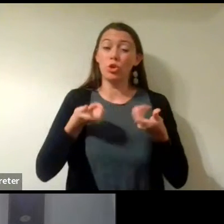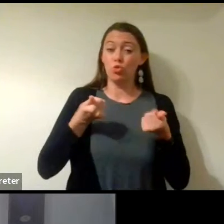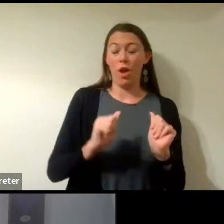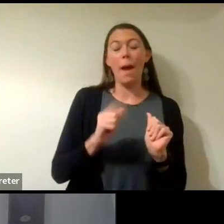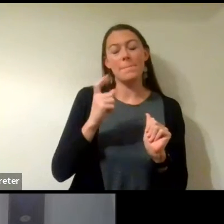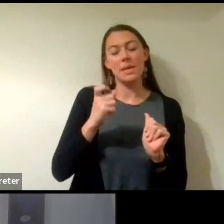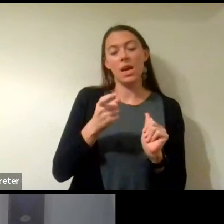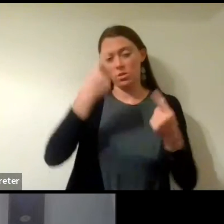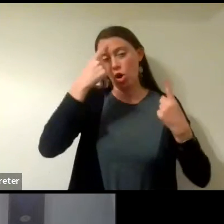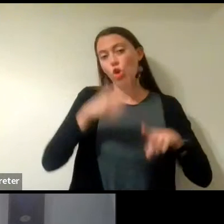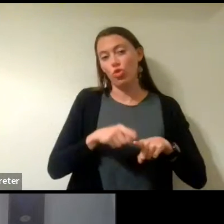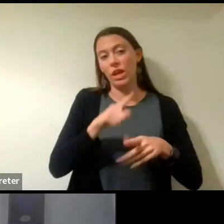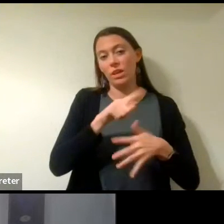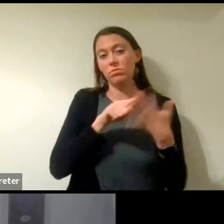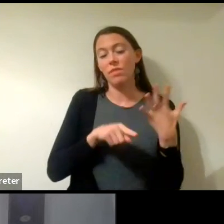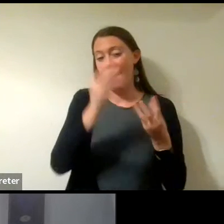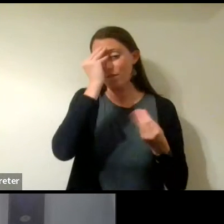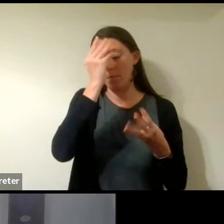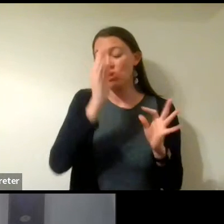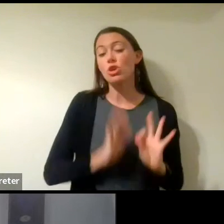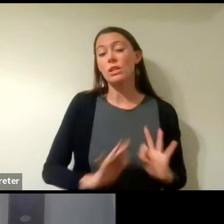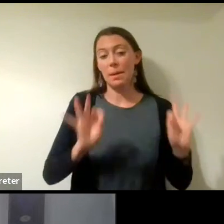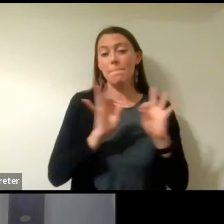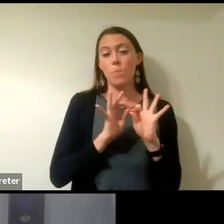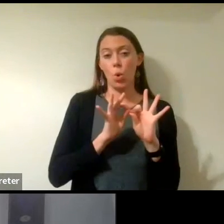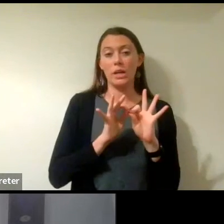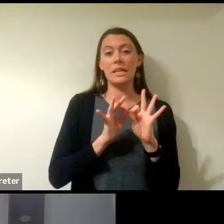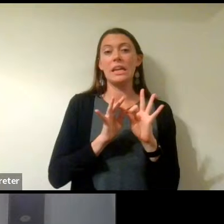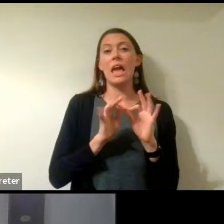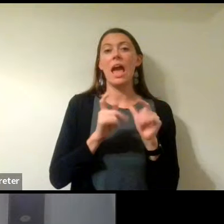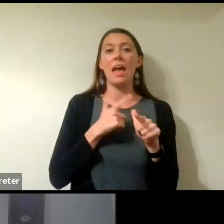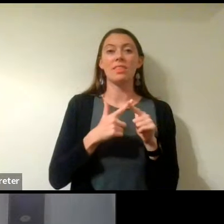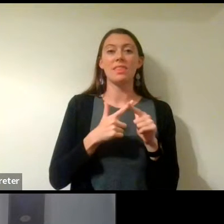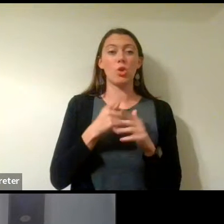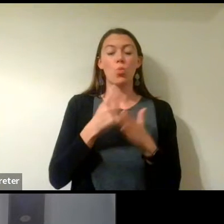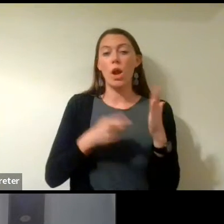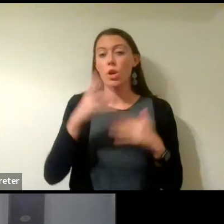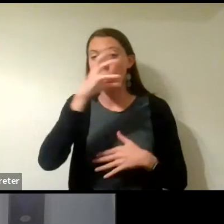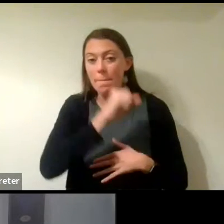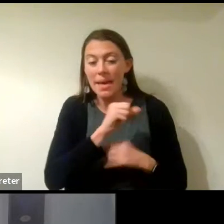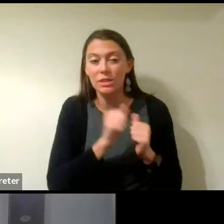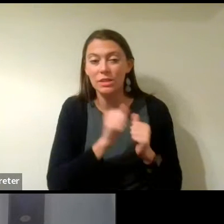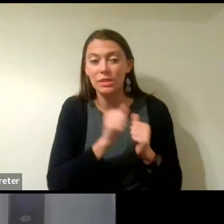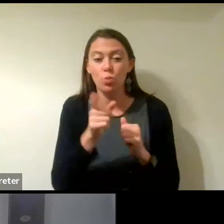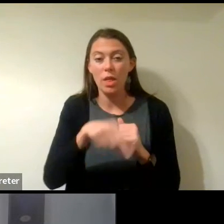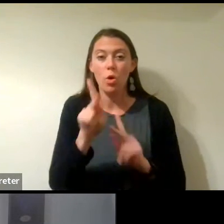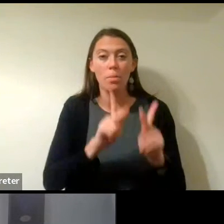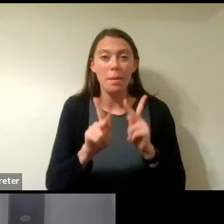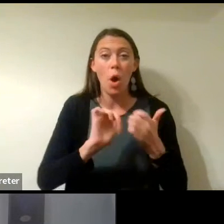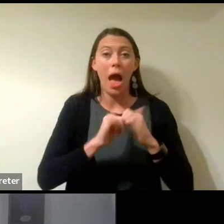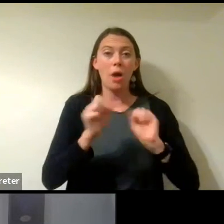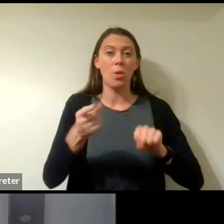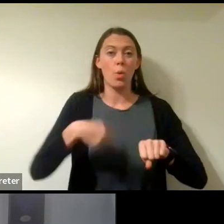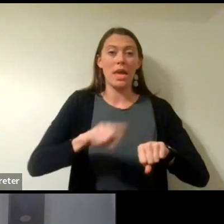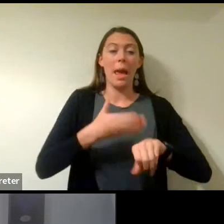were the missed opportunities, and what does that tell us about what we need to fix?